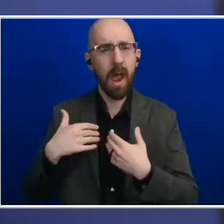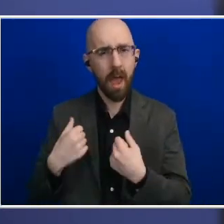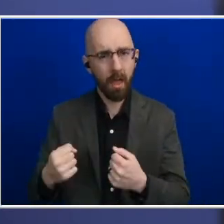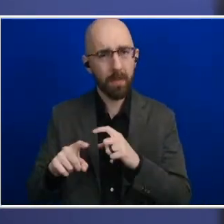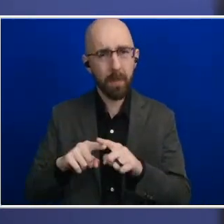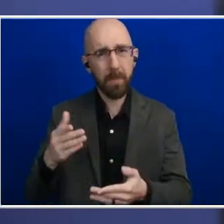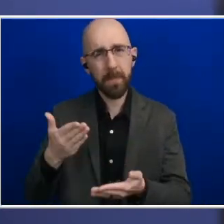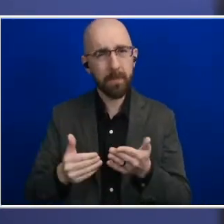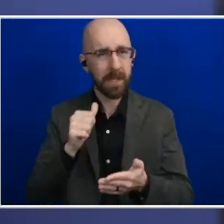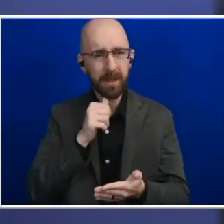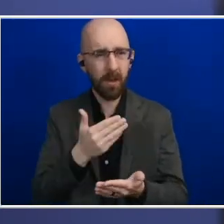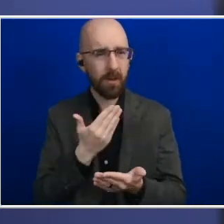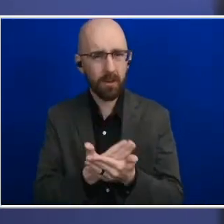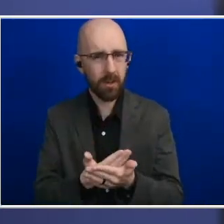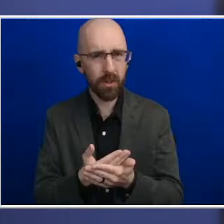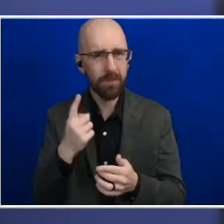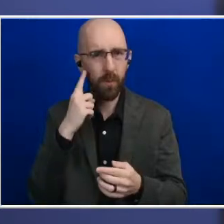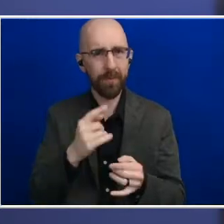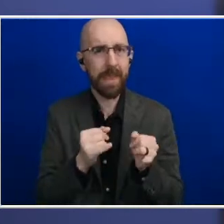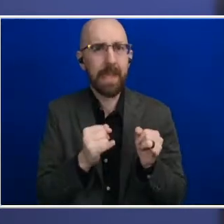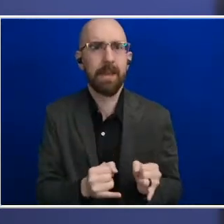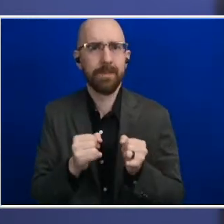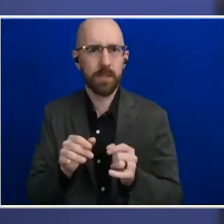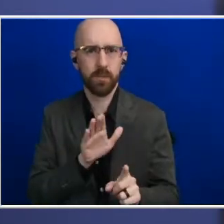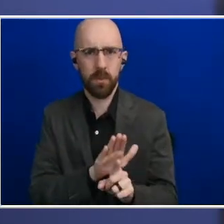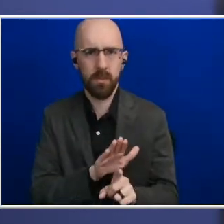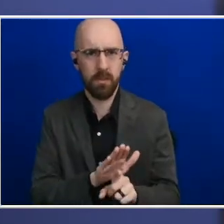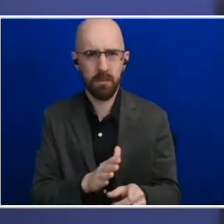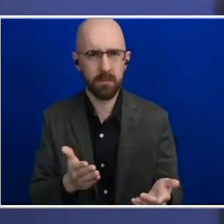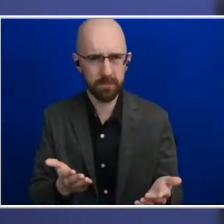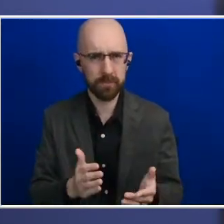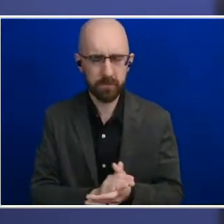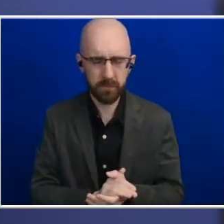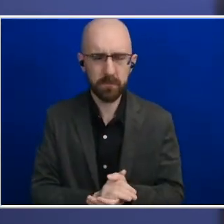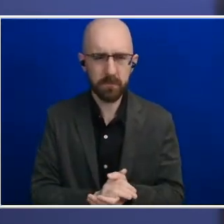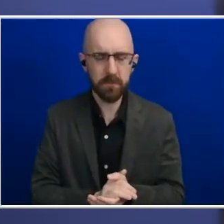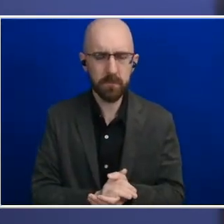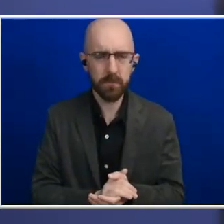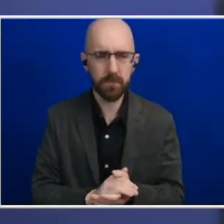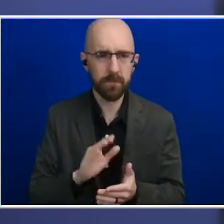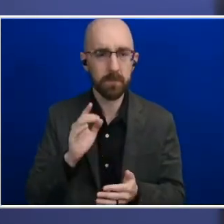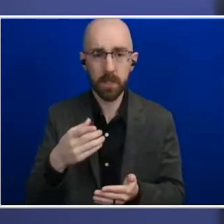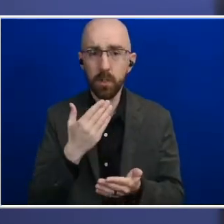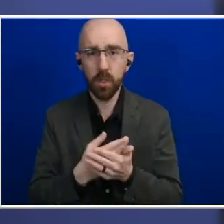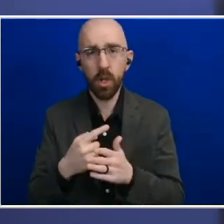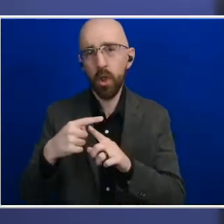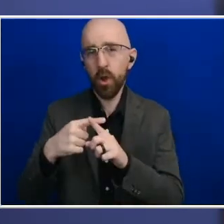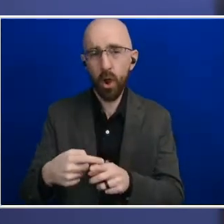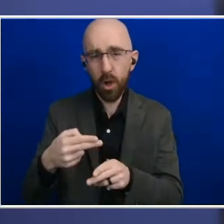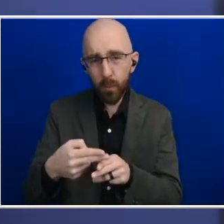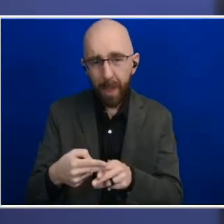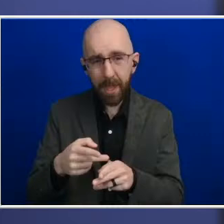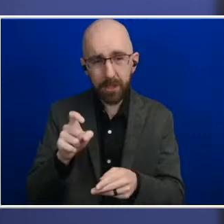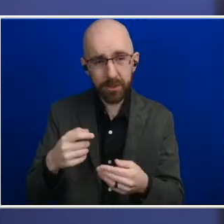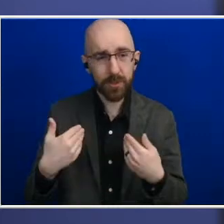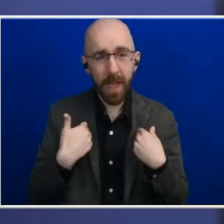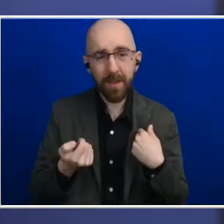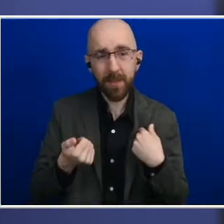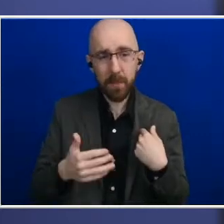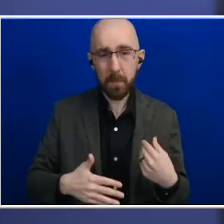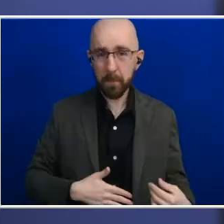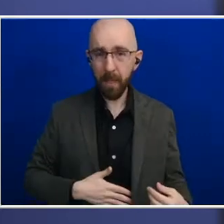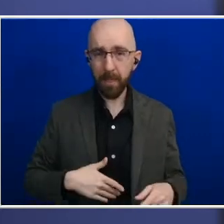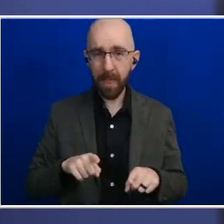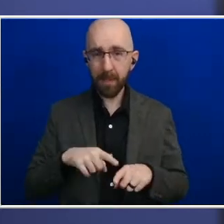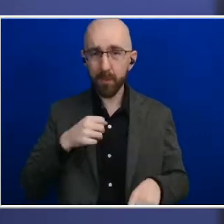marker at the individual level. So it's a good target weight. I mean, like, Should you have a little bit of a belly as you get older? I'm kind of asking